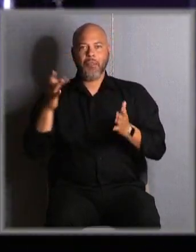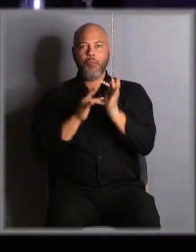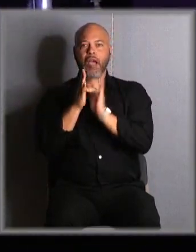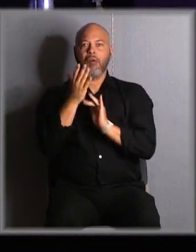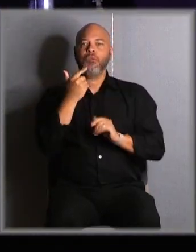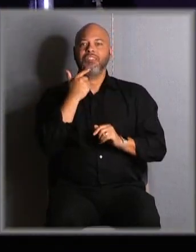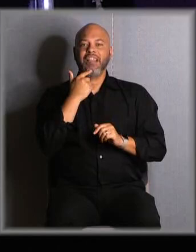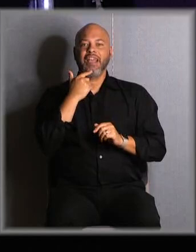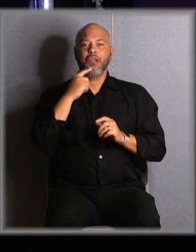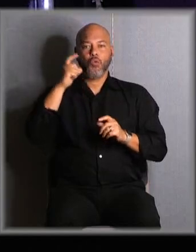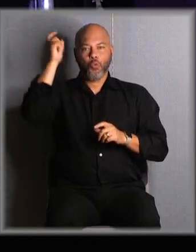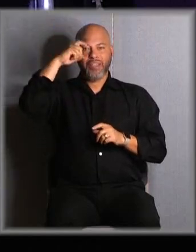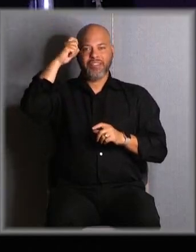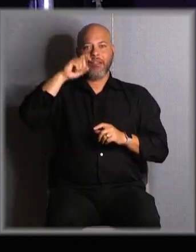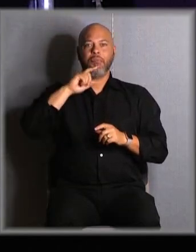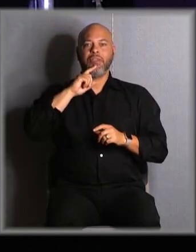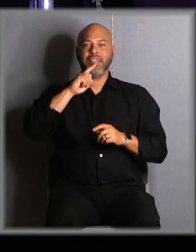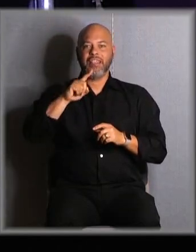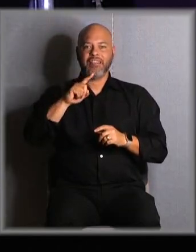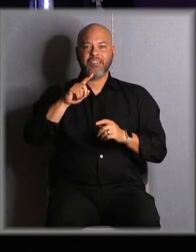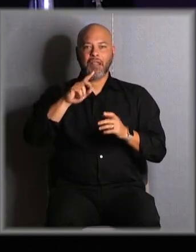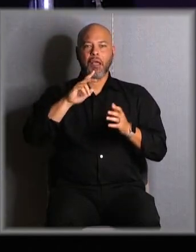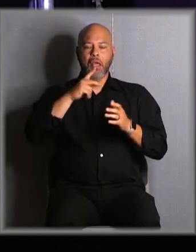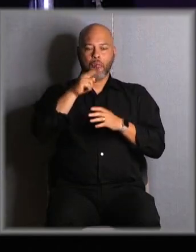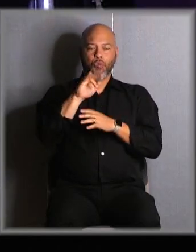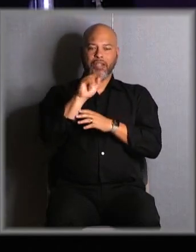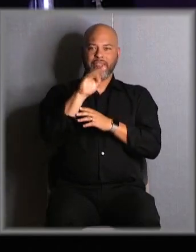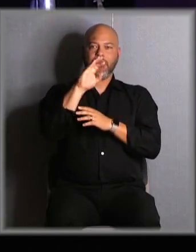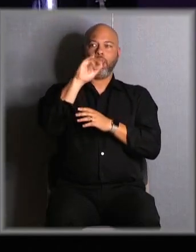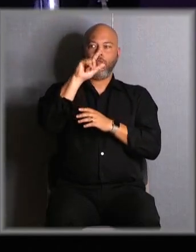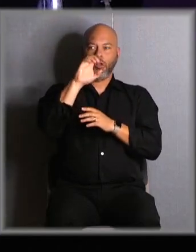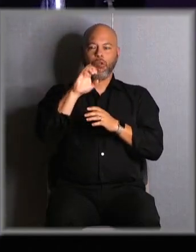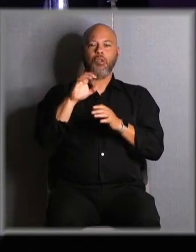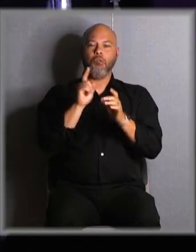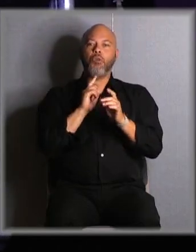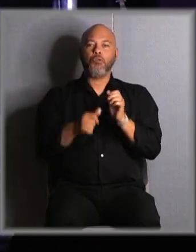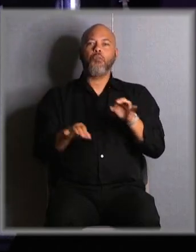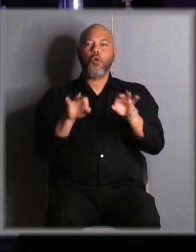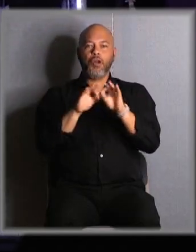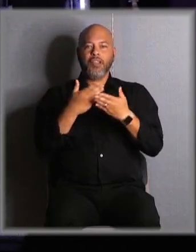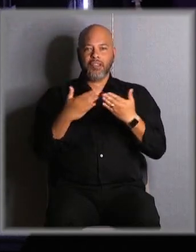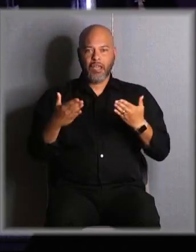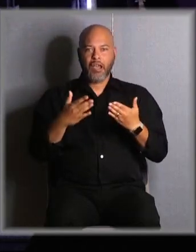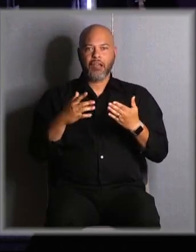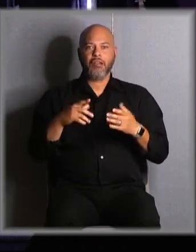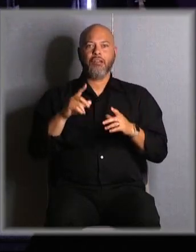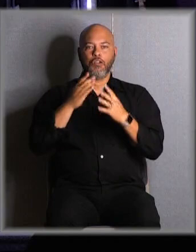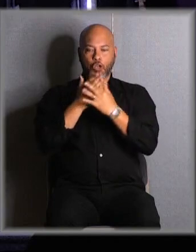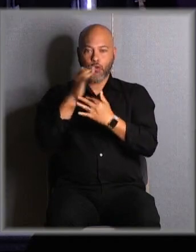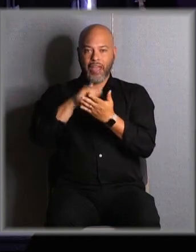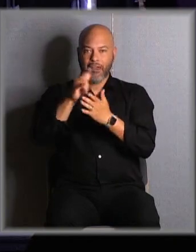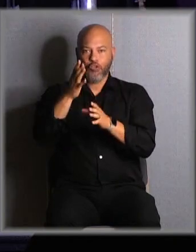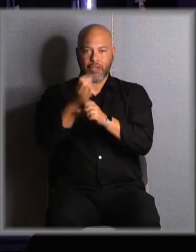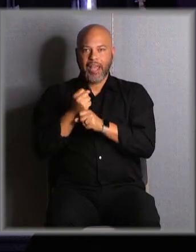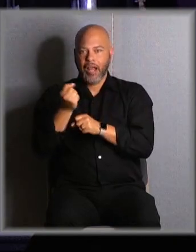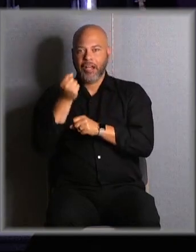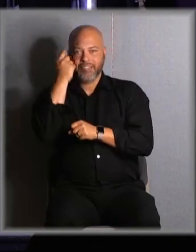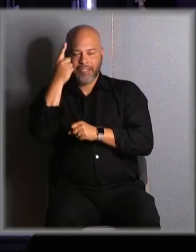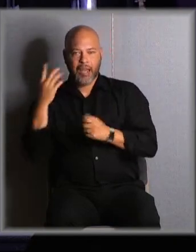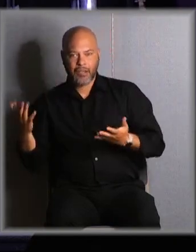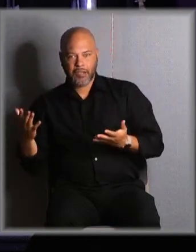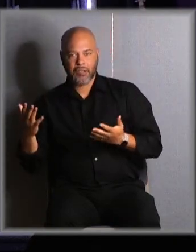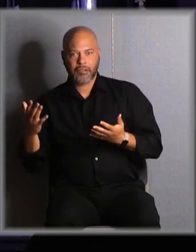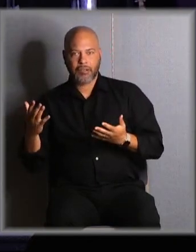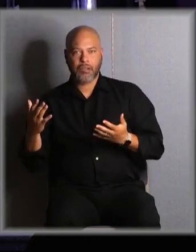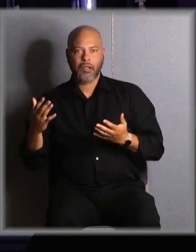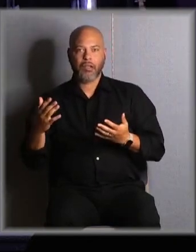says wisdom is the principal thing. In all thy getting, get an understanding. Now watch this. Let me borrow